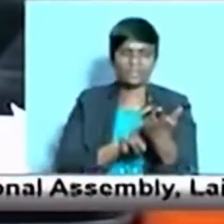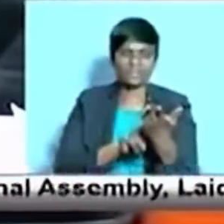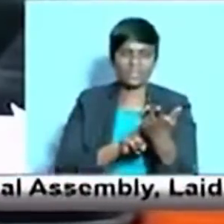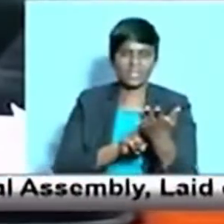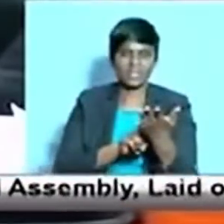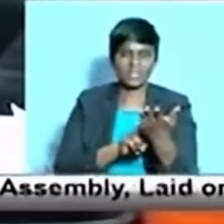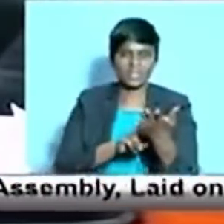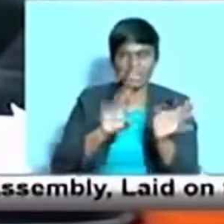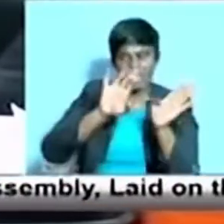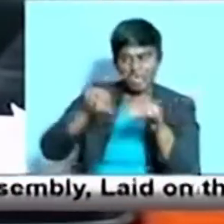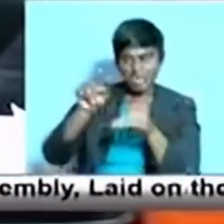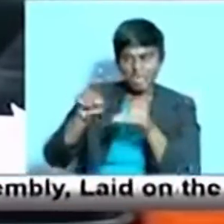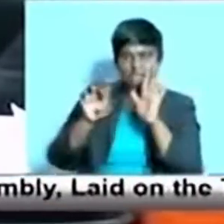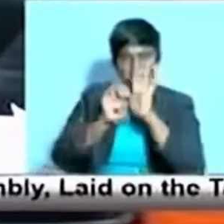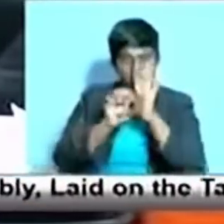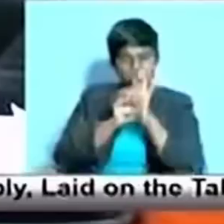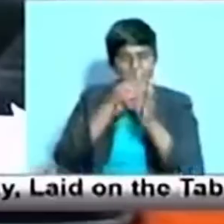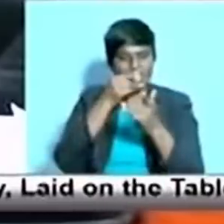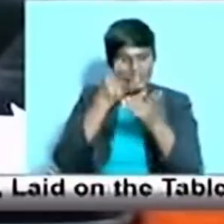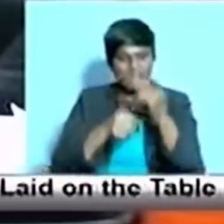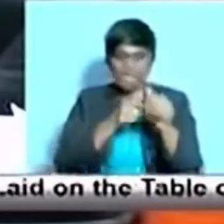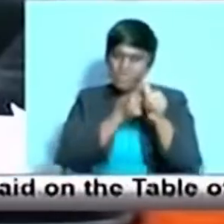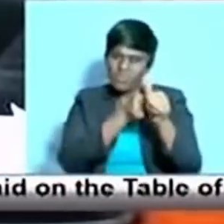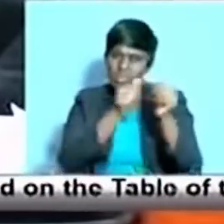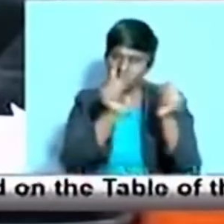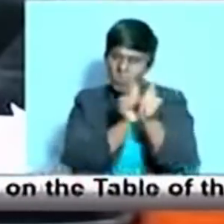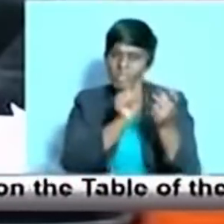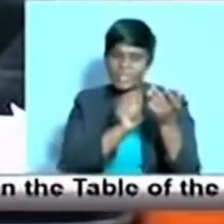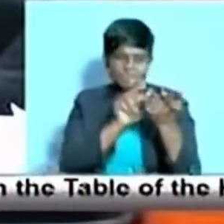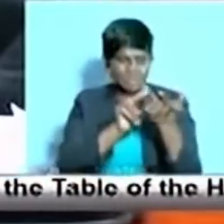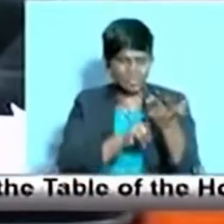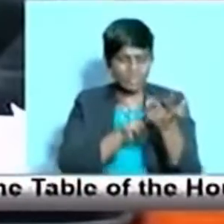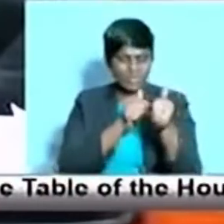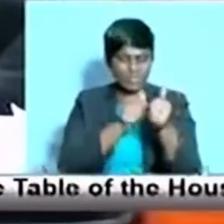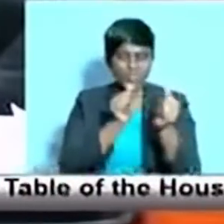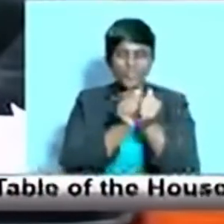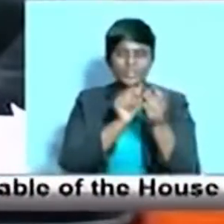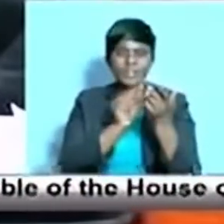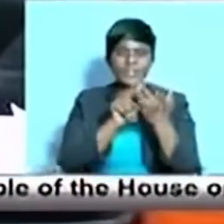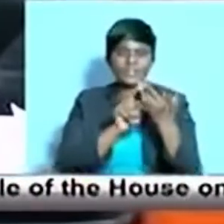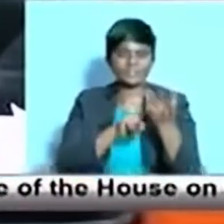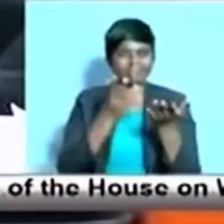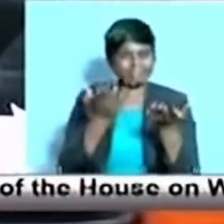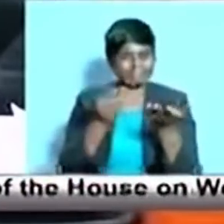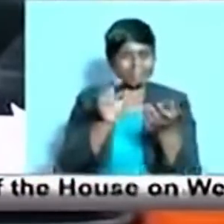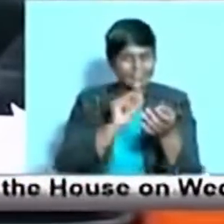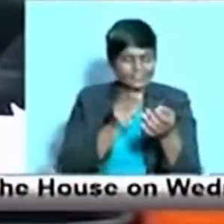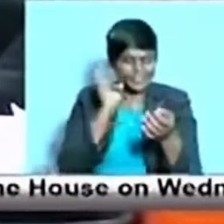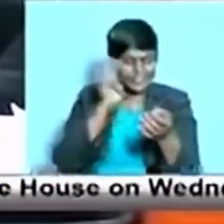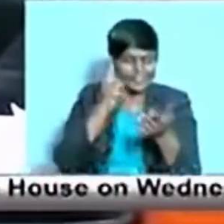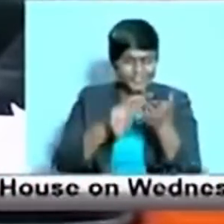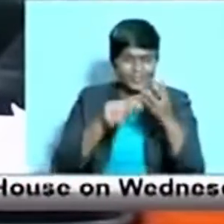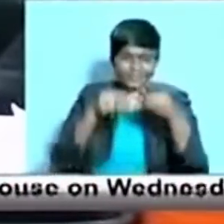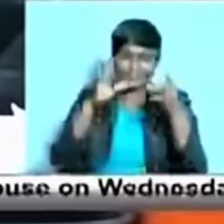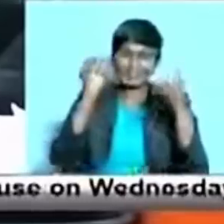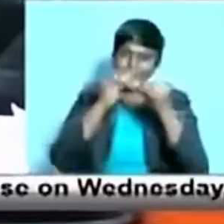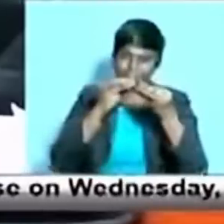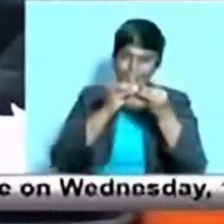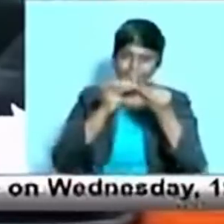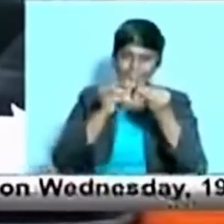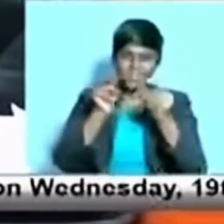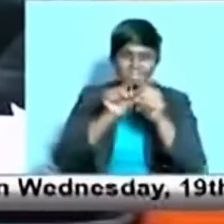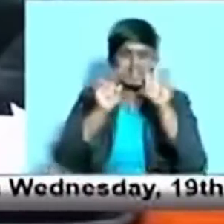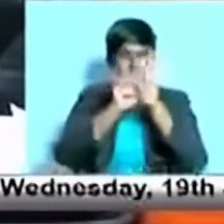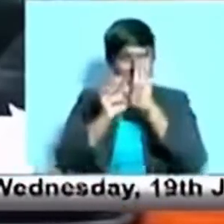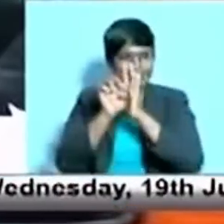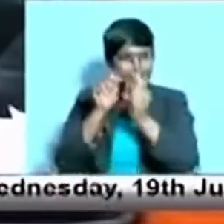let those examples be in line with the report. Yes. Otherwise, we are going to give a lot of